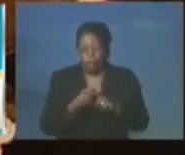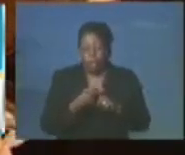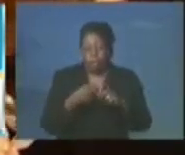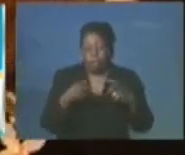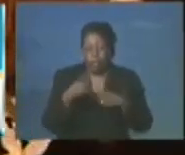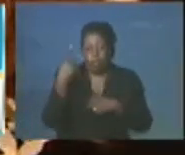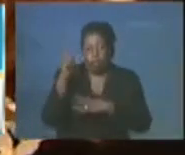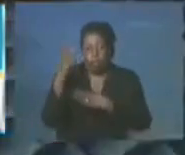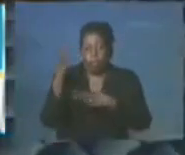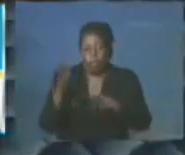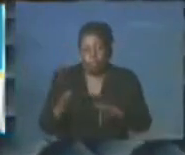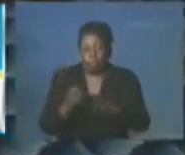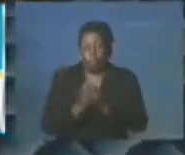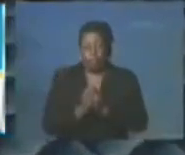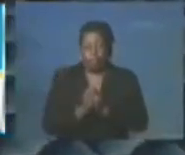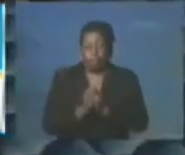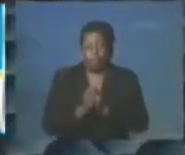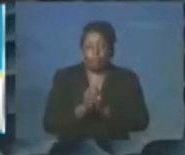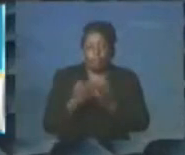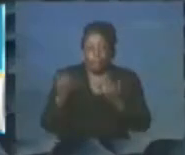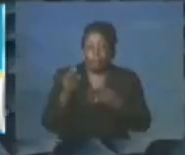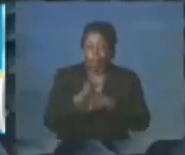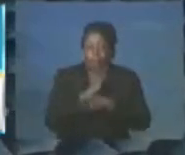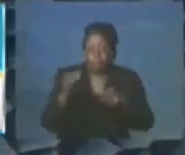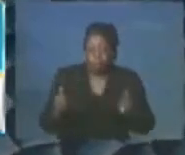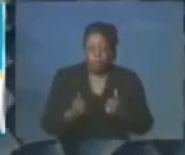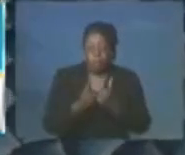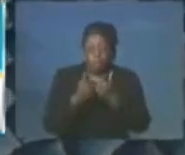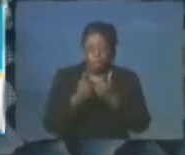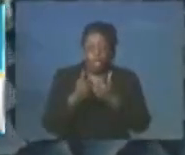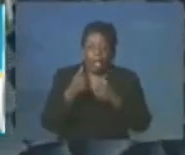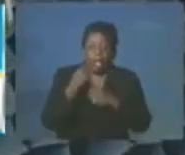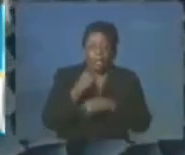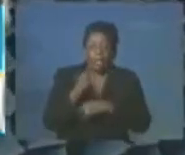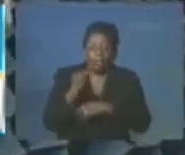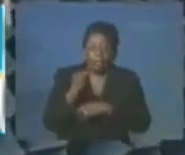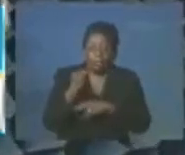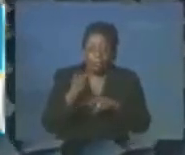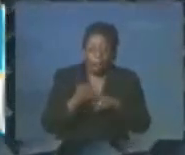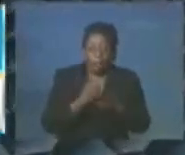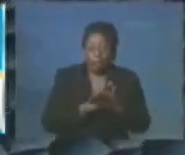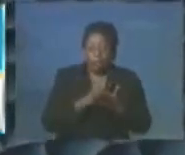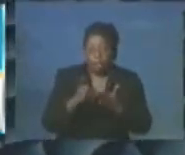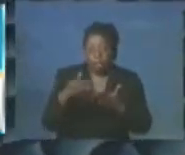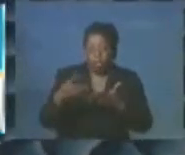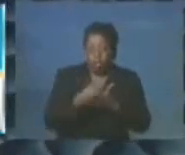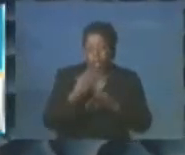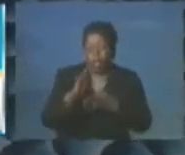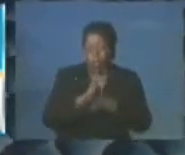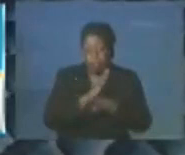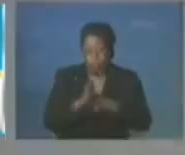Bahamians. Well, for the business sector, challenges also identified on the road towards developing new business